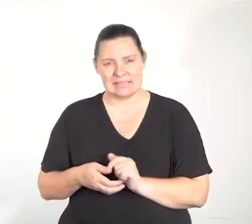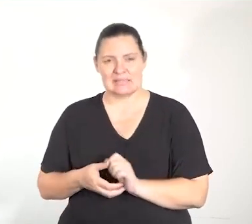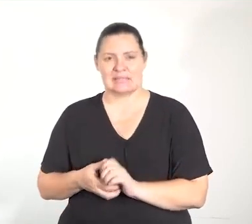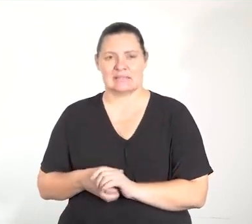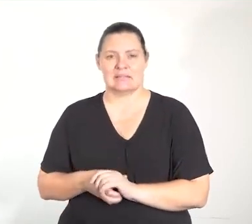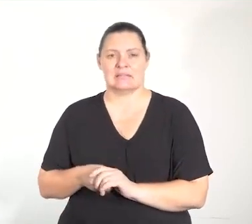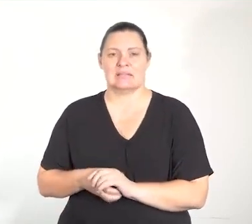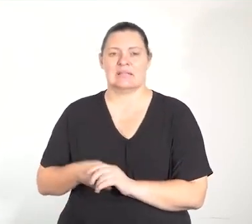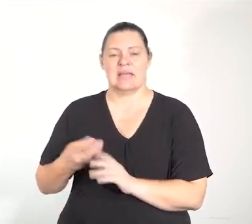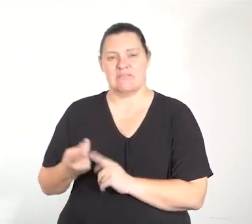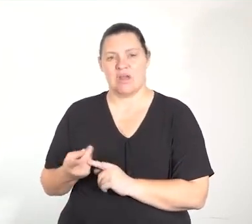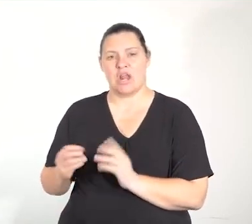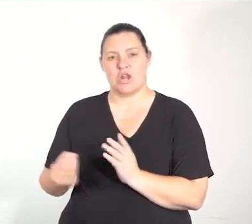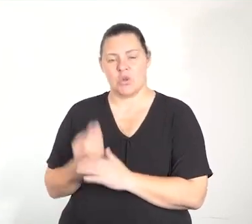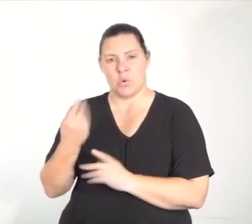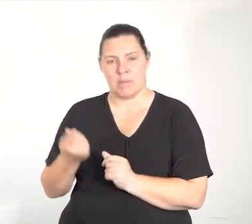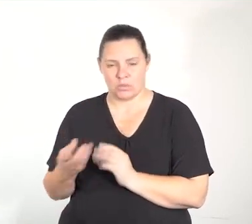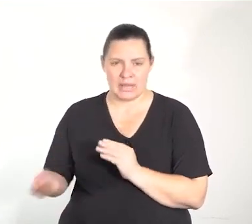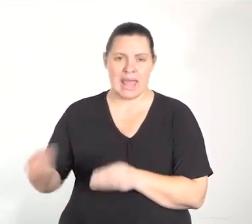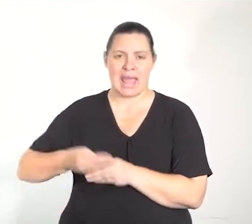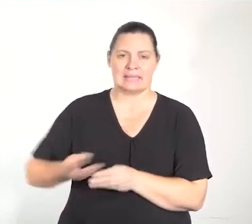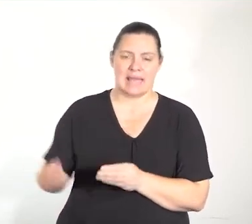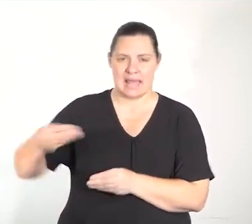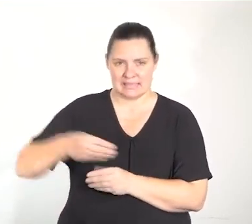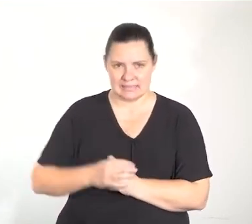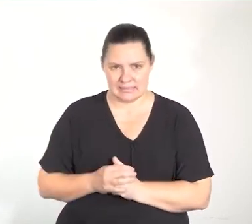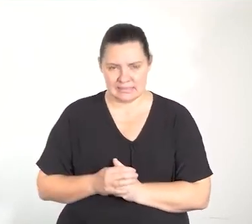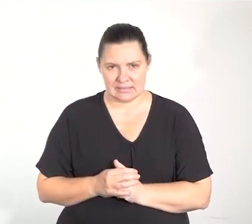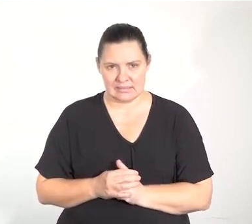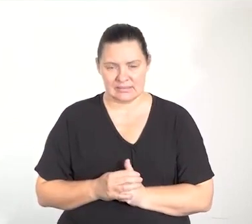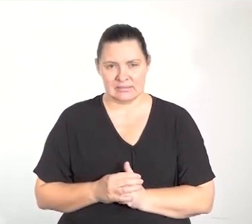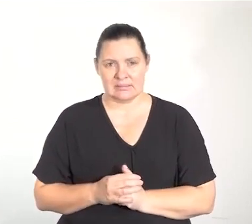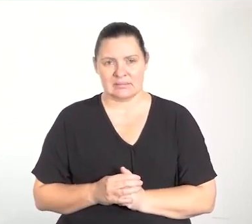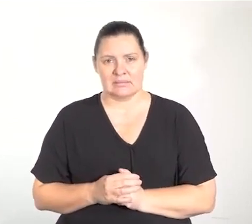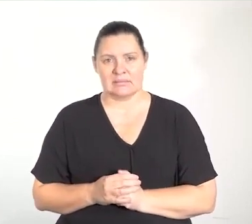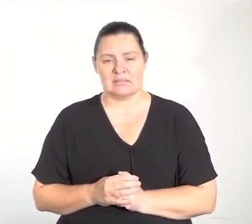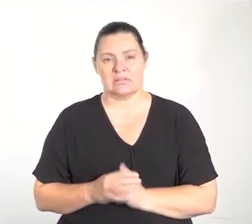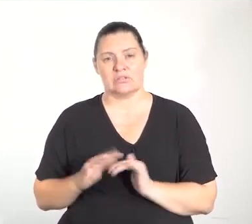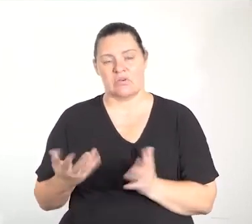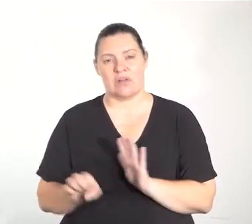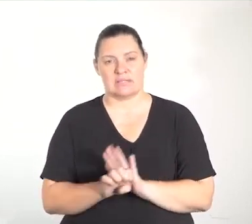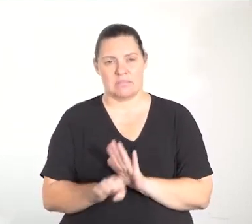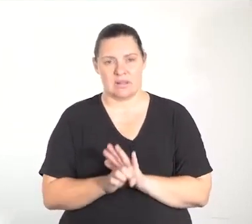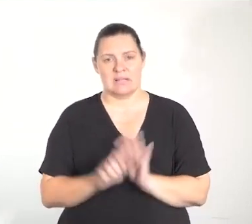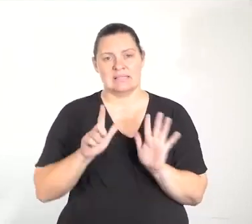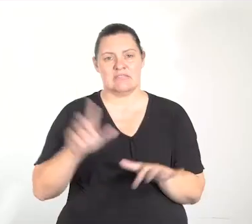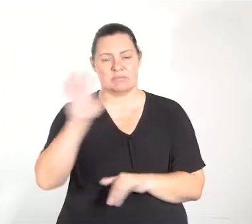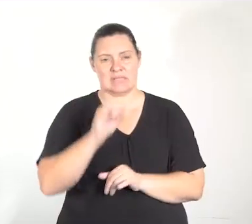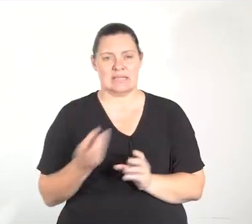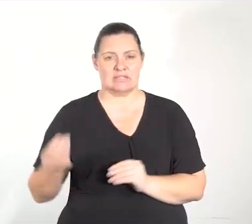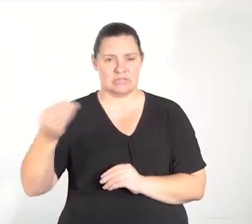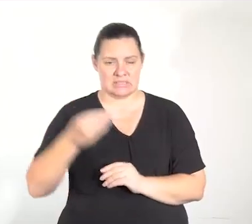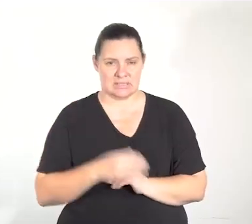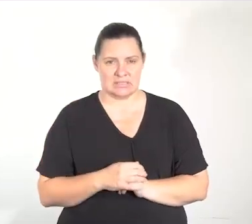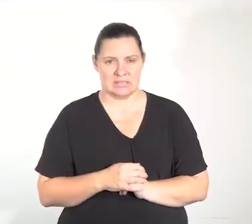is calculated every time there is a new amount in your bank account or in your investment. So for example, 7%